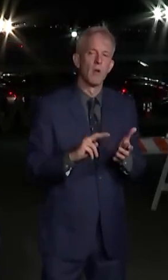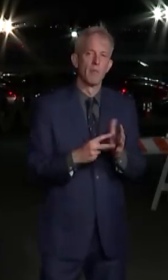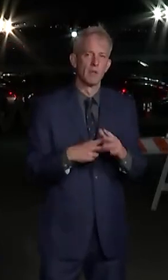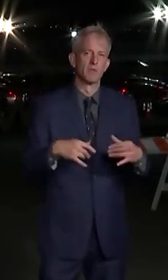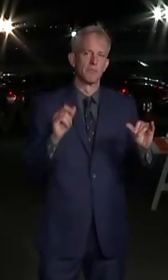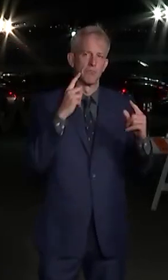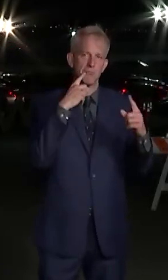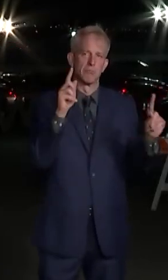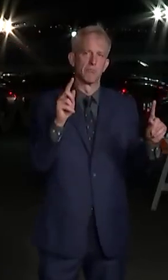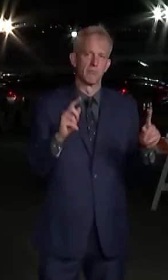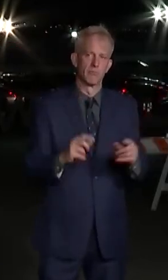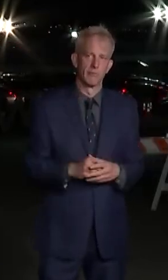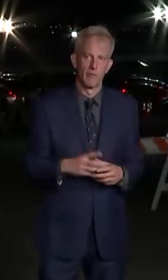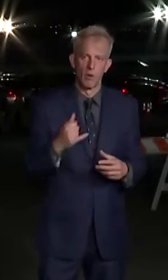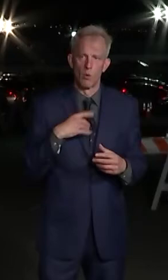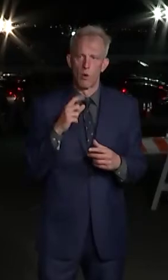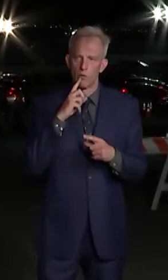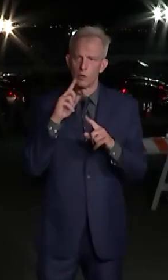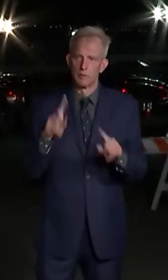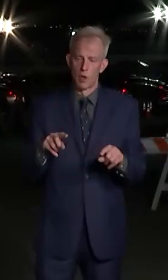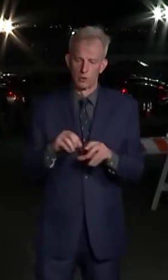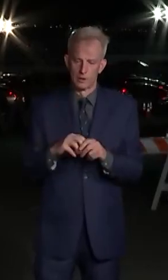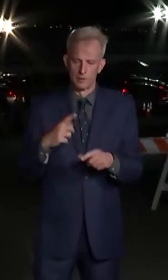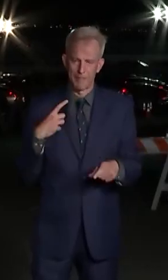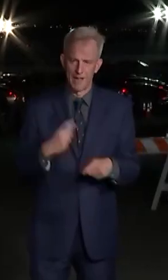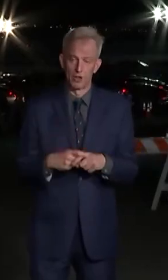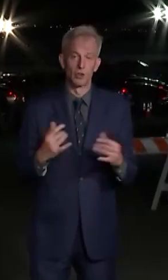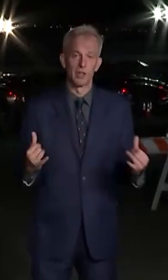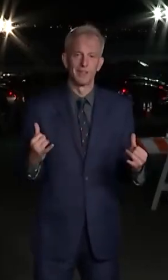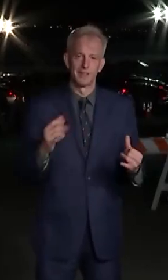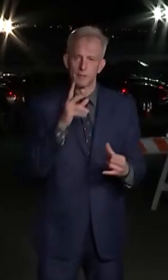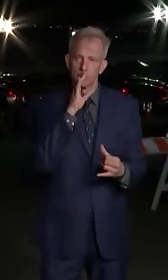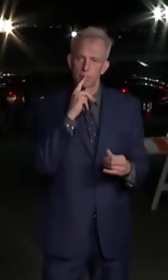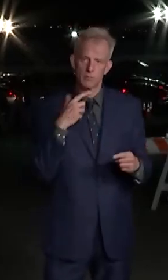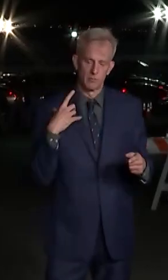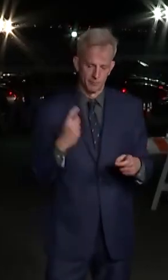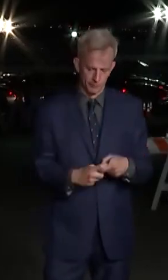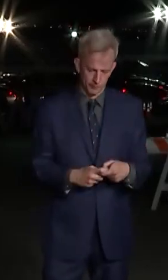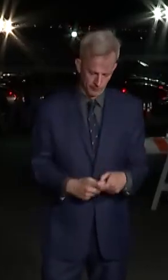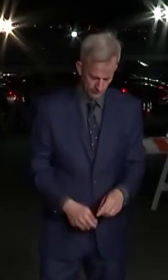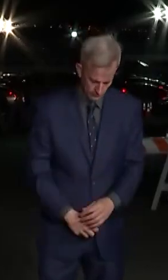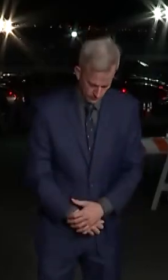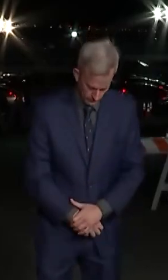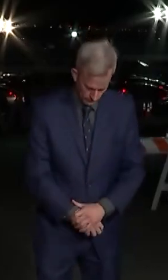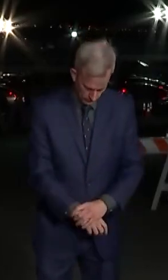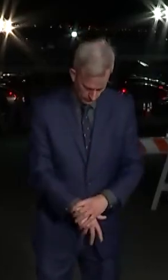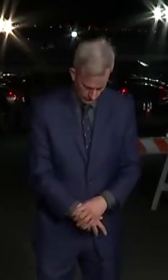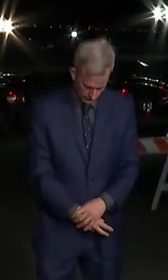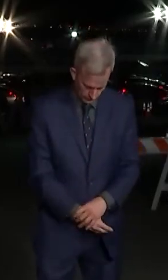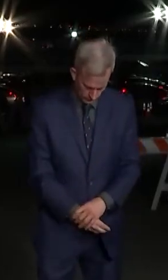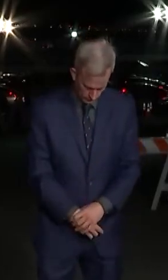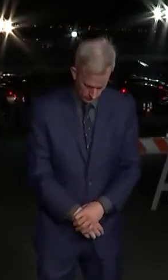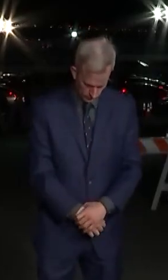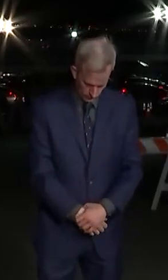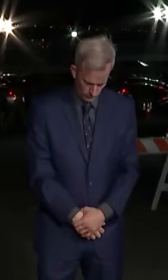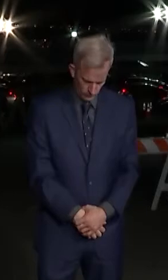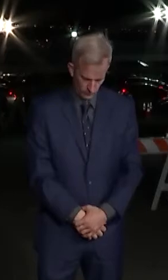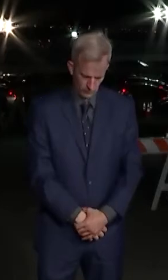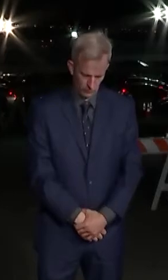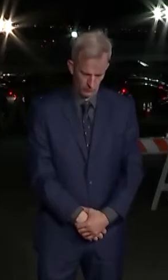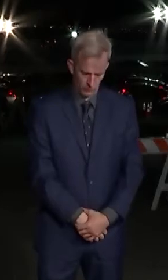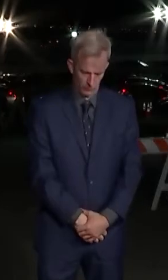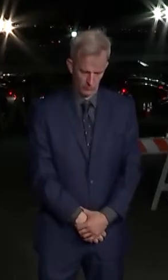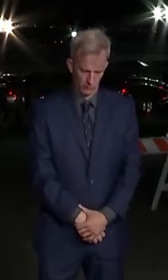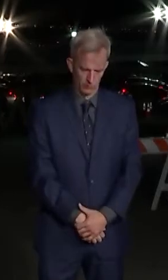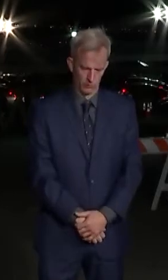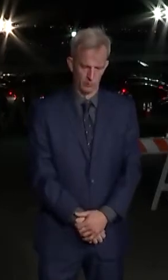like a response in Spanish, Okay. so I'll ask it in Spanish. ¿Dónde se encuentra la ciudad con respecto al plan del presidente Joe Biden para abrir